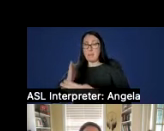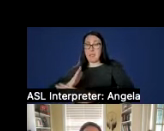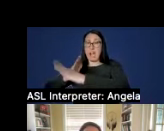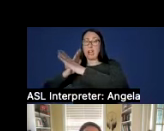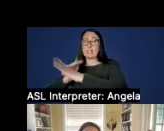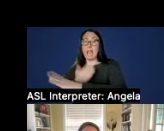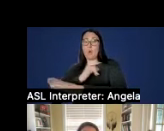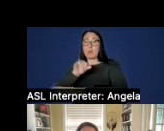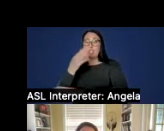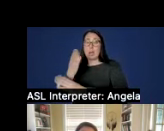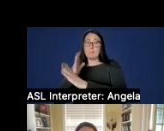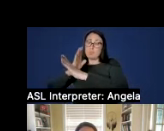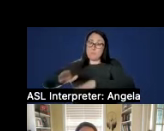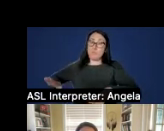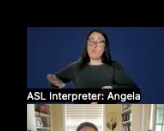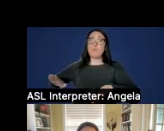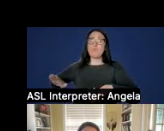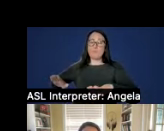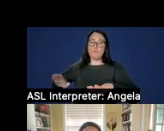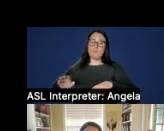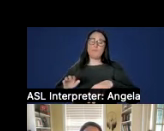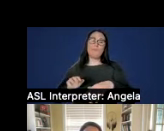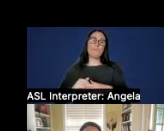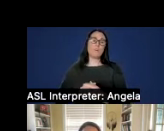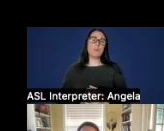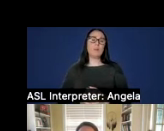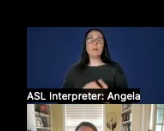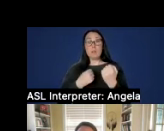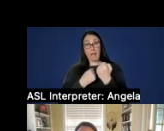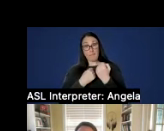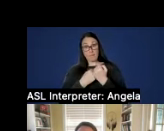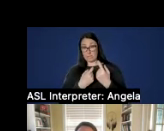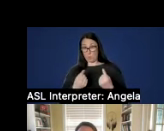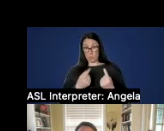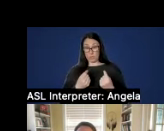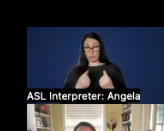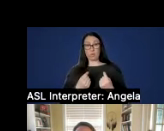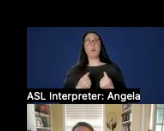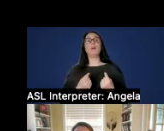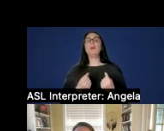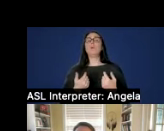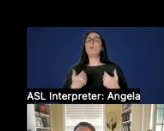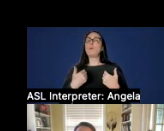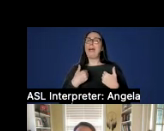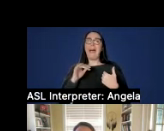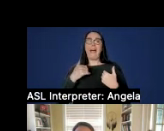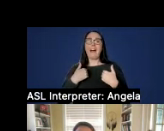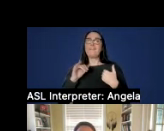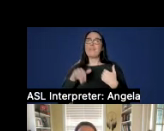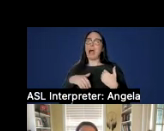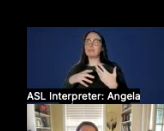through. Advocates, we also we carry that collective experience, so we have a responsibility with